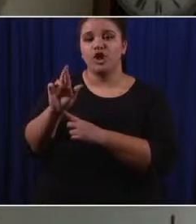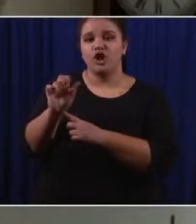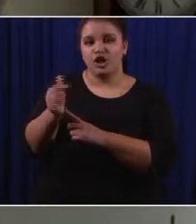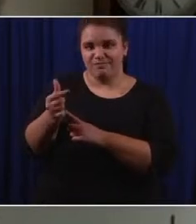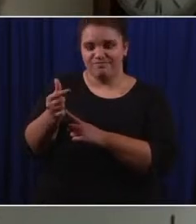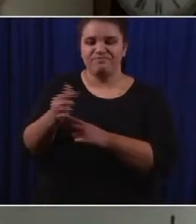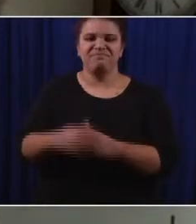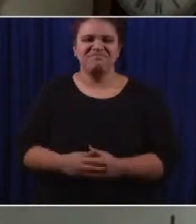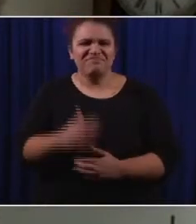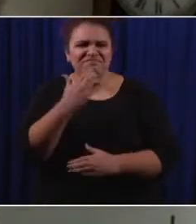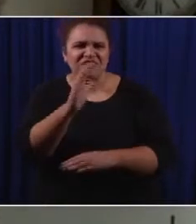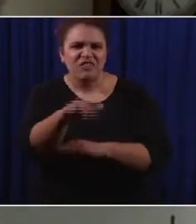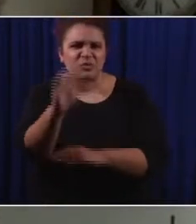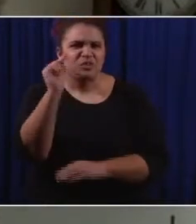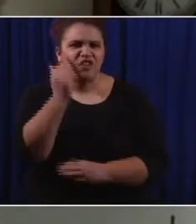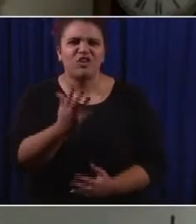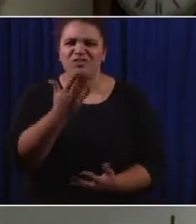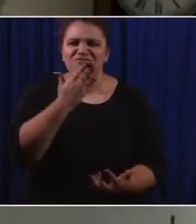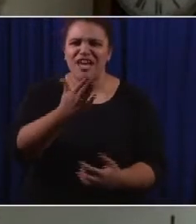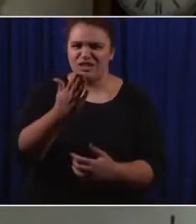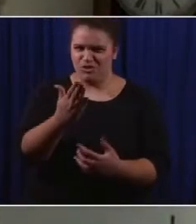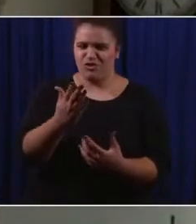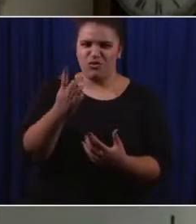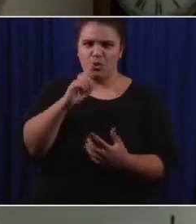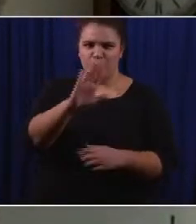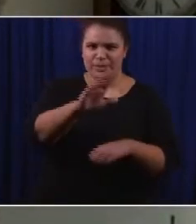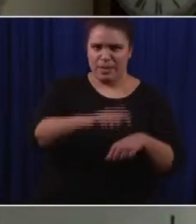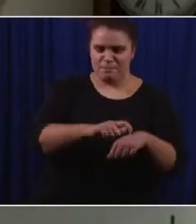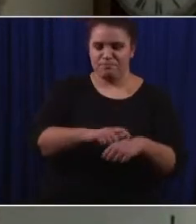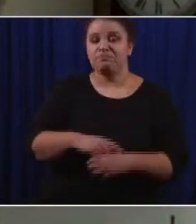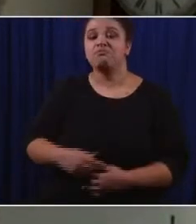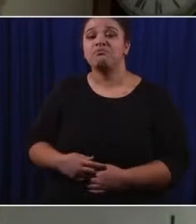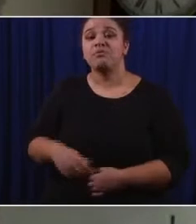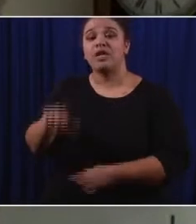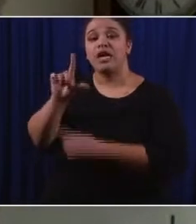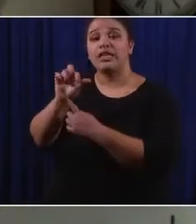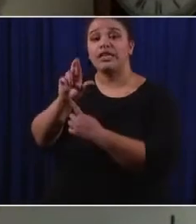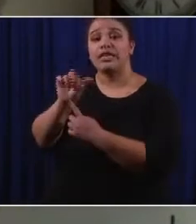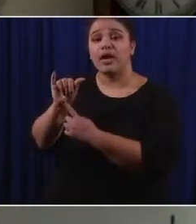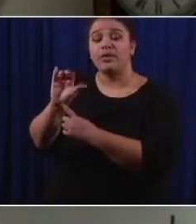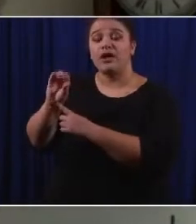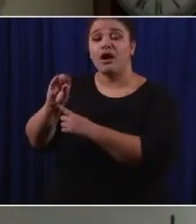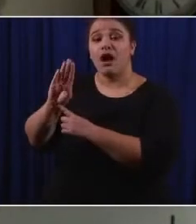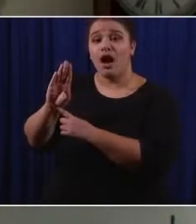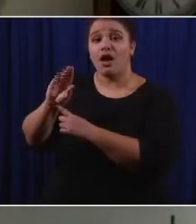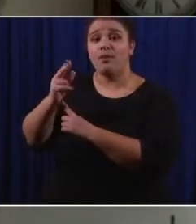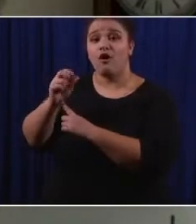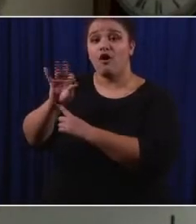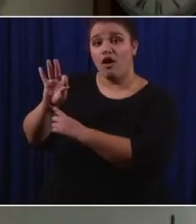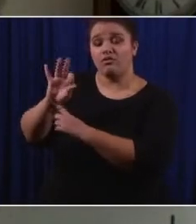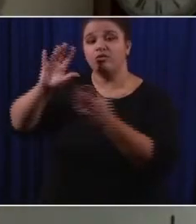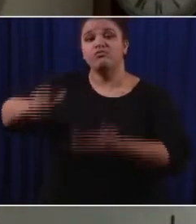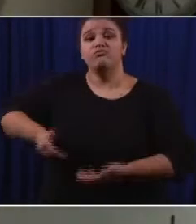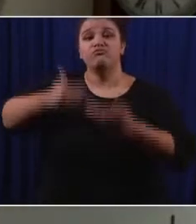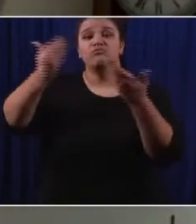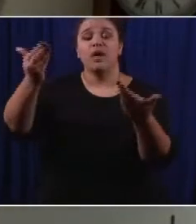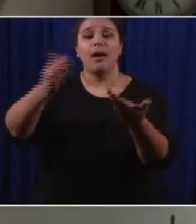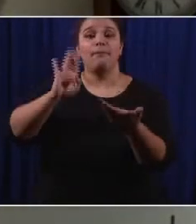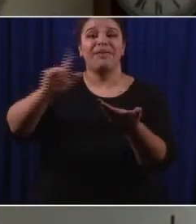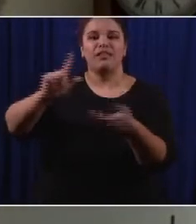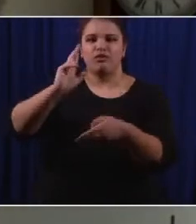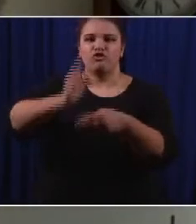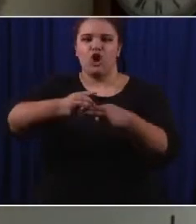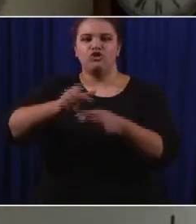Good afternoon, Governor. Thanks for your time. Yeah. Larry Albaugh is expected to introduce a bill called a trigger ban, which